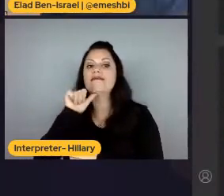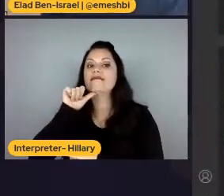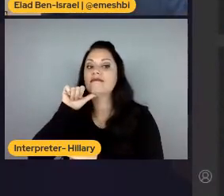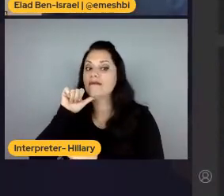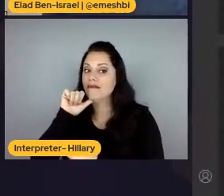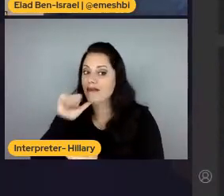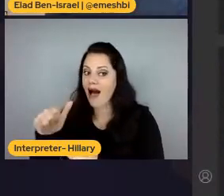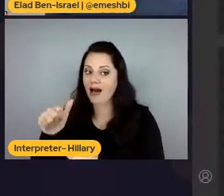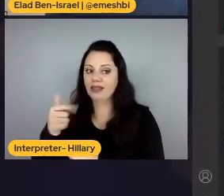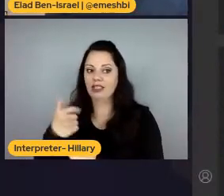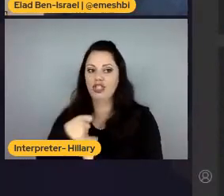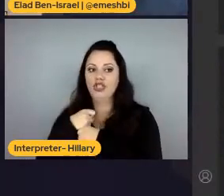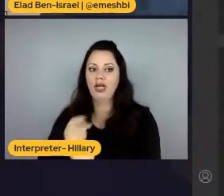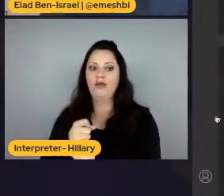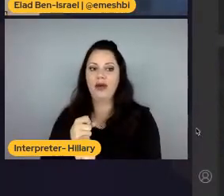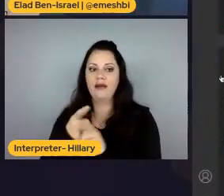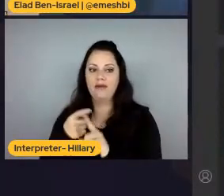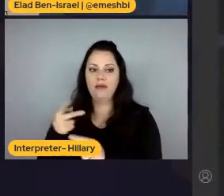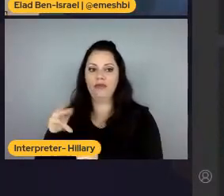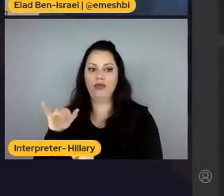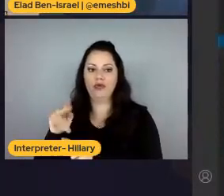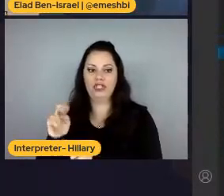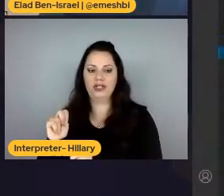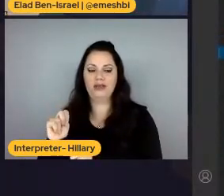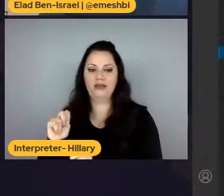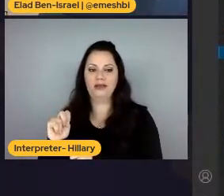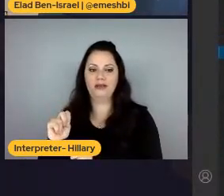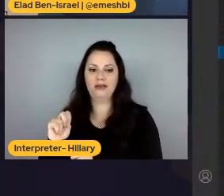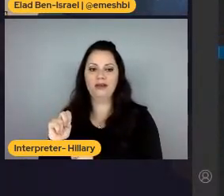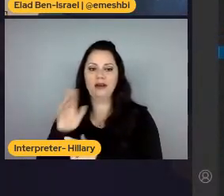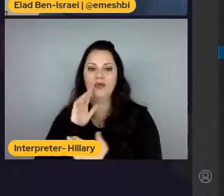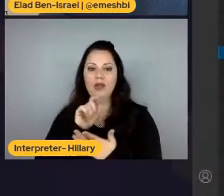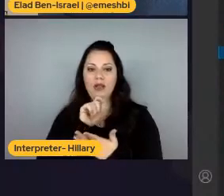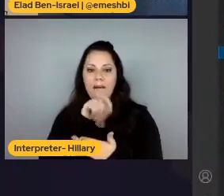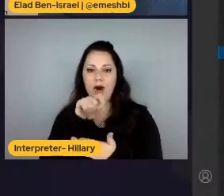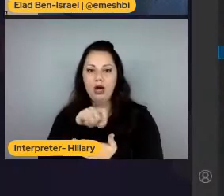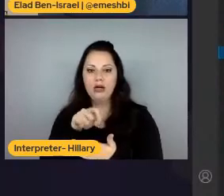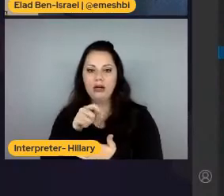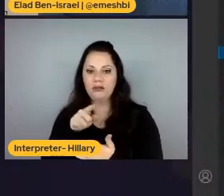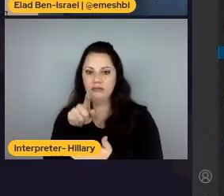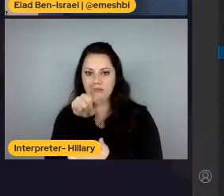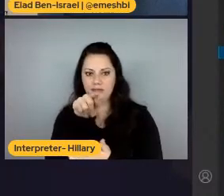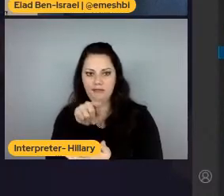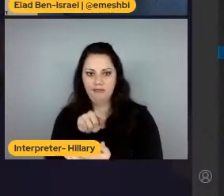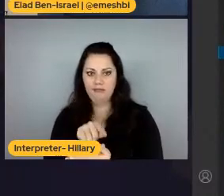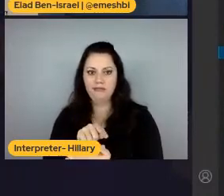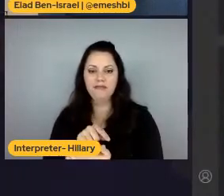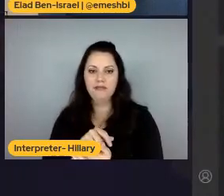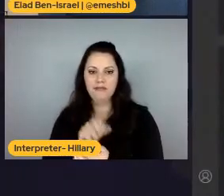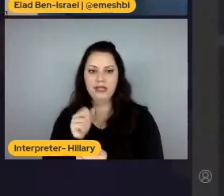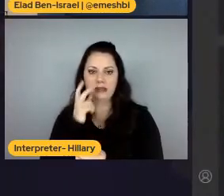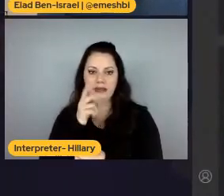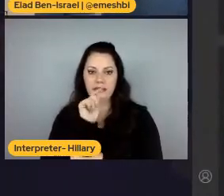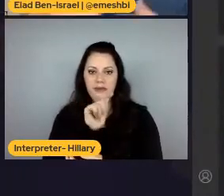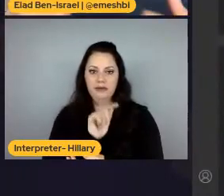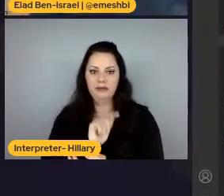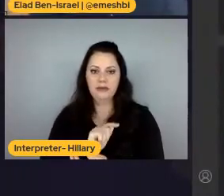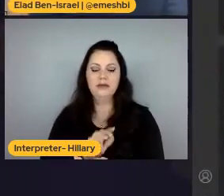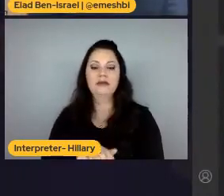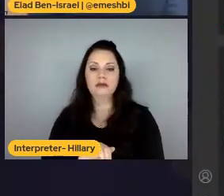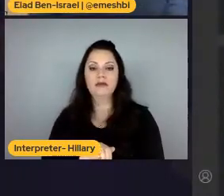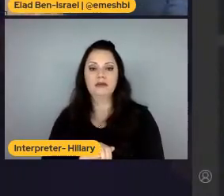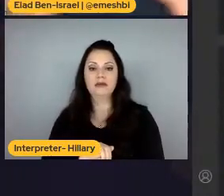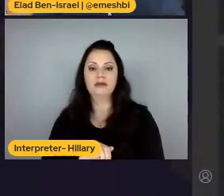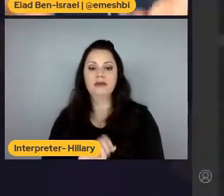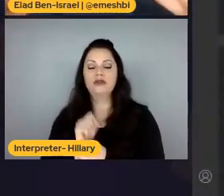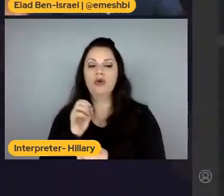have not been generated by Projen, and you'll see those markers everywhere in the Projen world. And so,